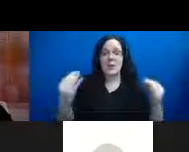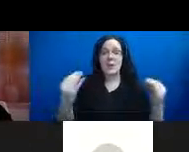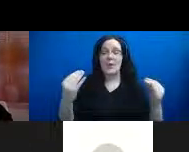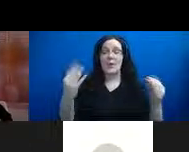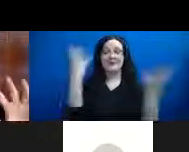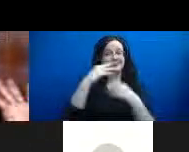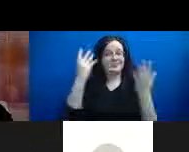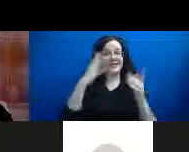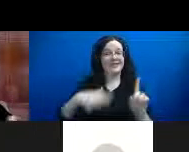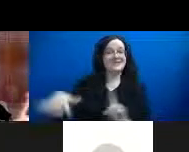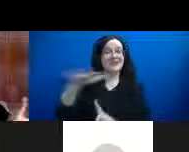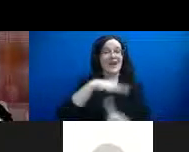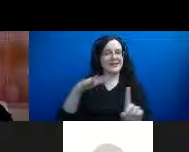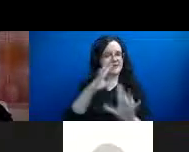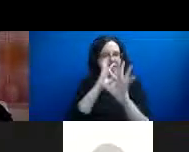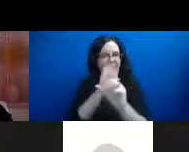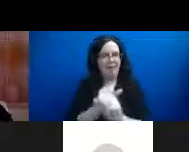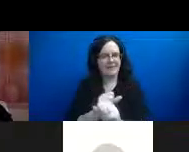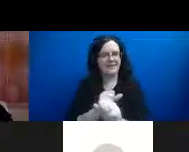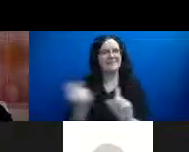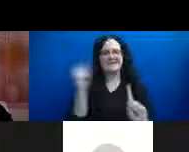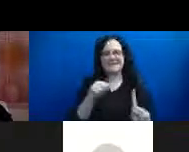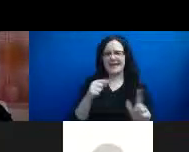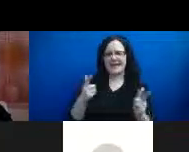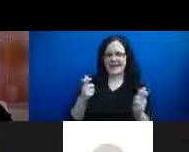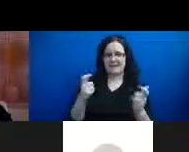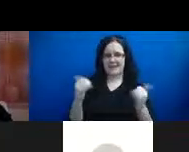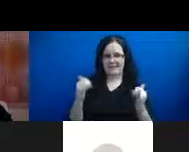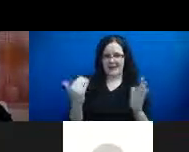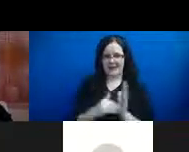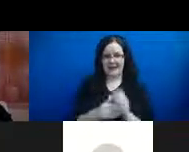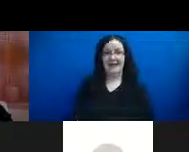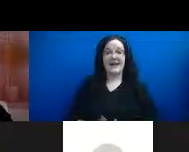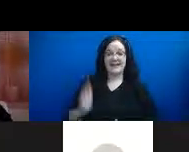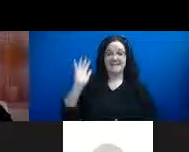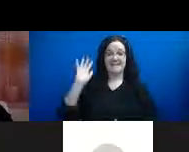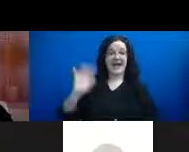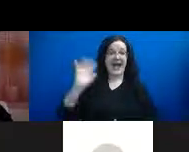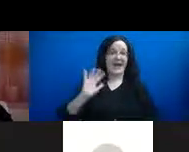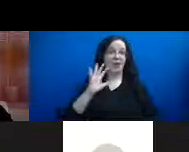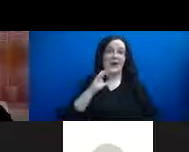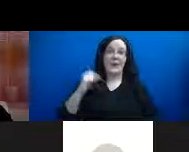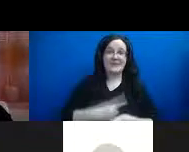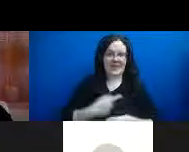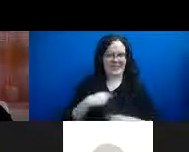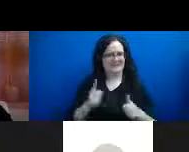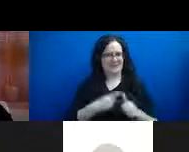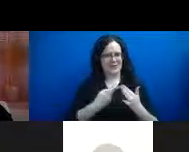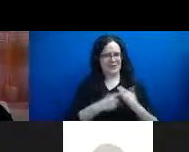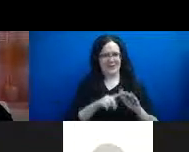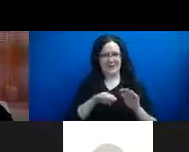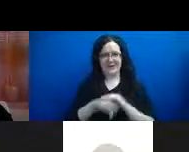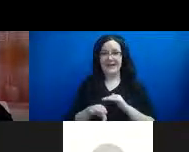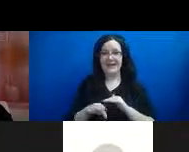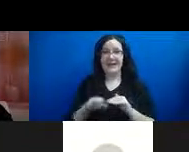surroundings. I'm going to go back to speed of play. Back in the old days when I first started, there were actually these coins.